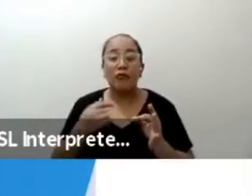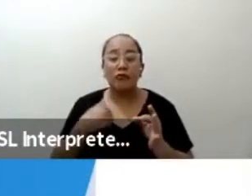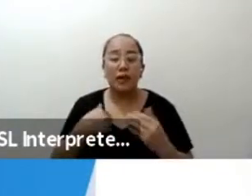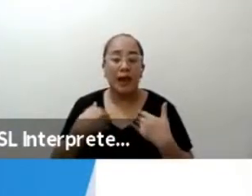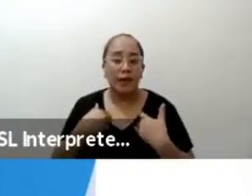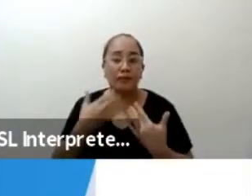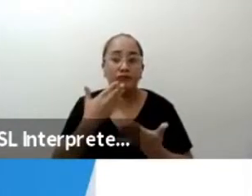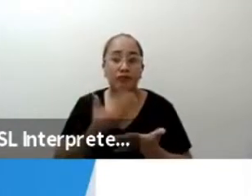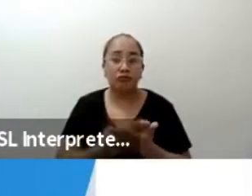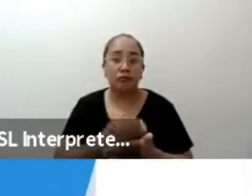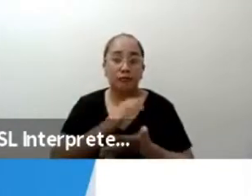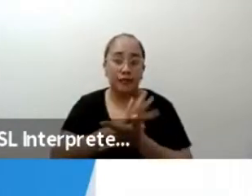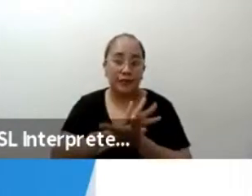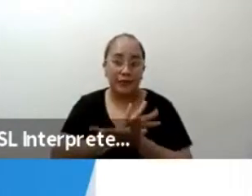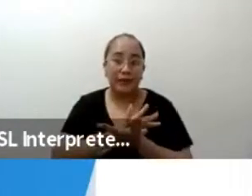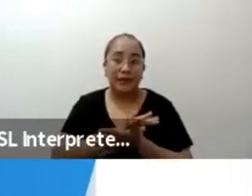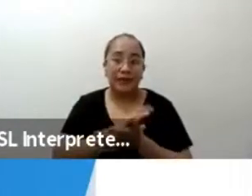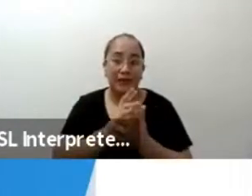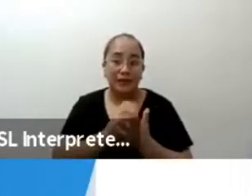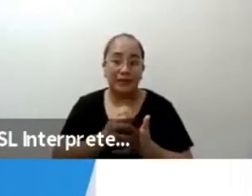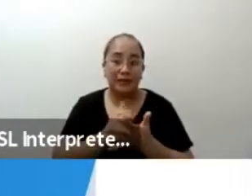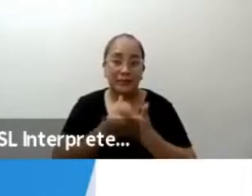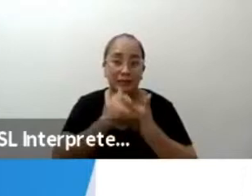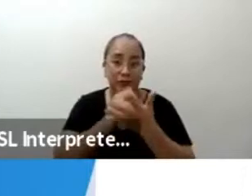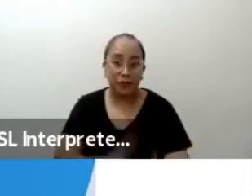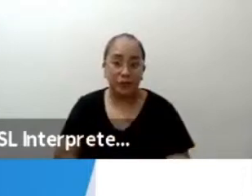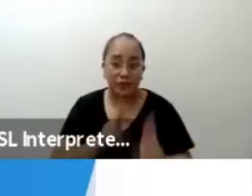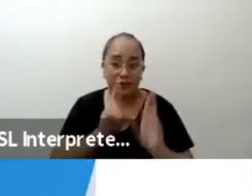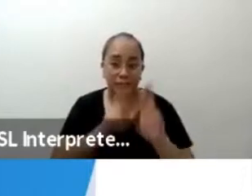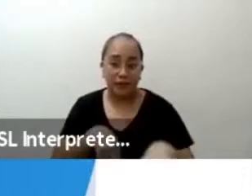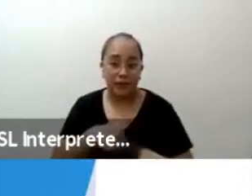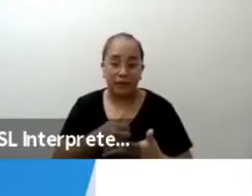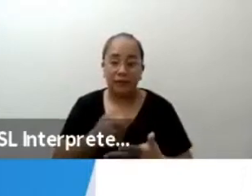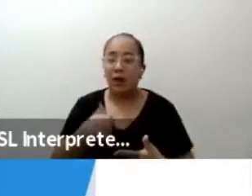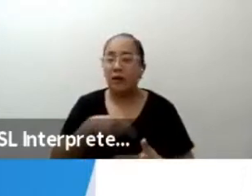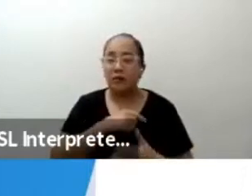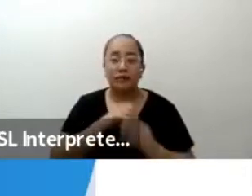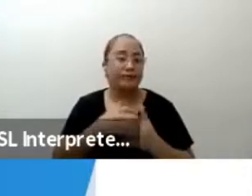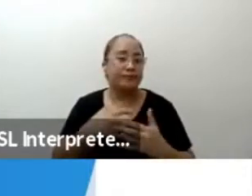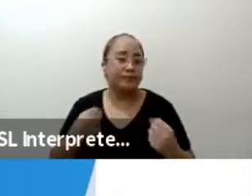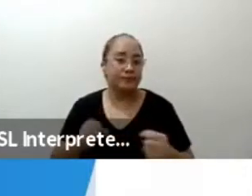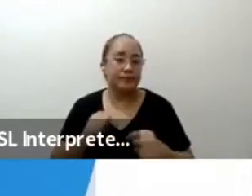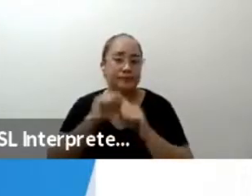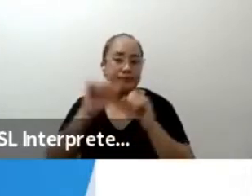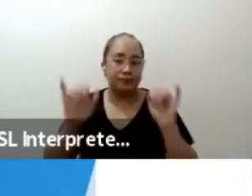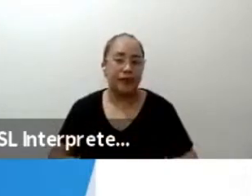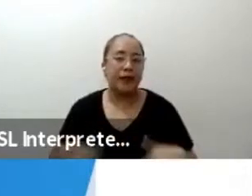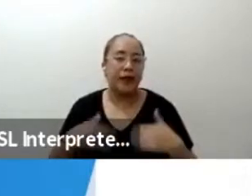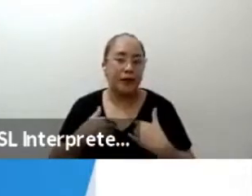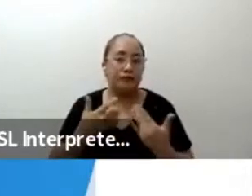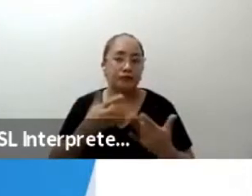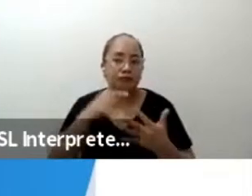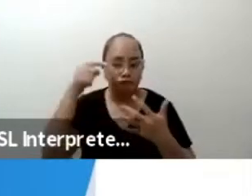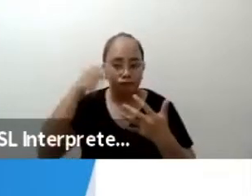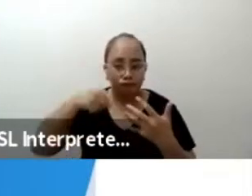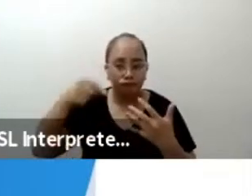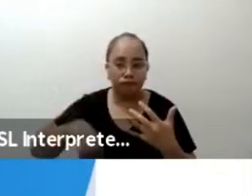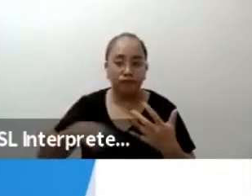good pandemic response, our health system has to have all of those